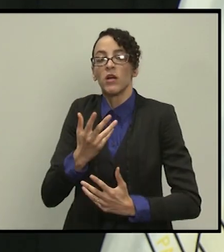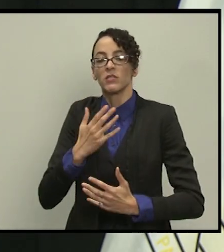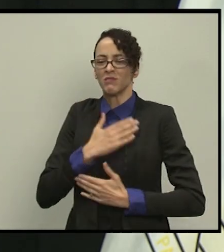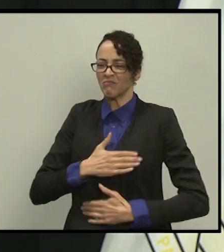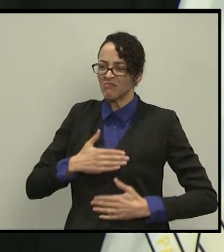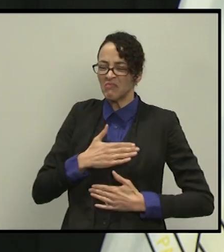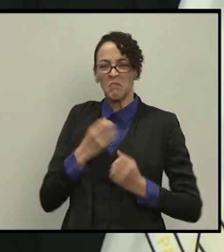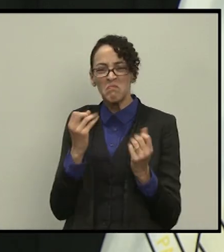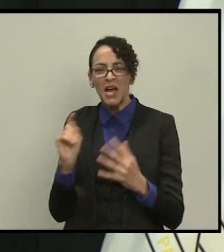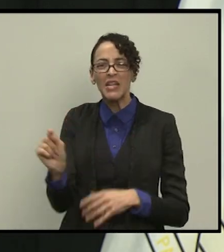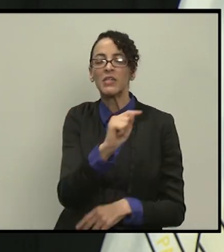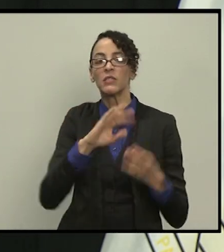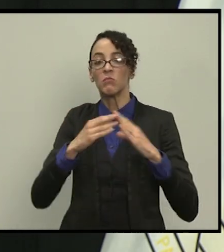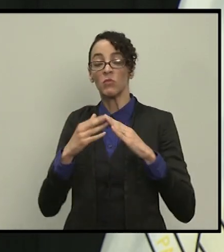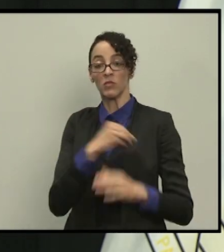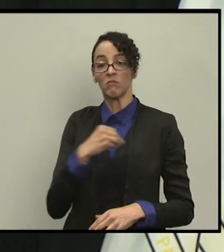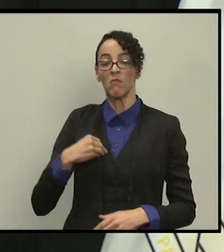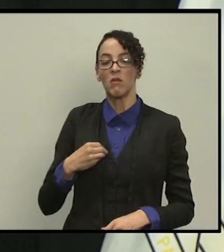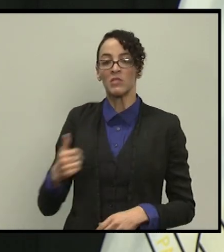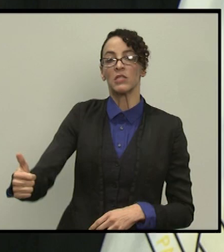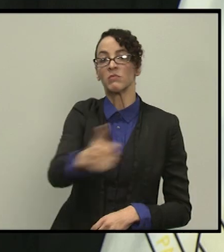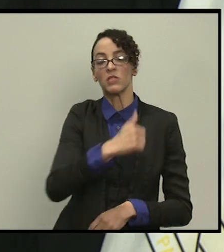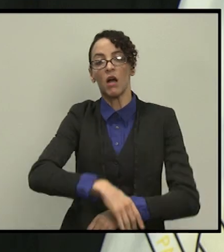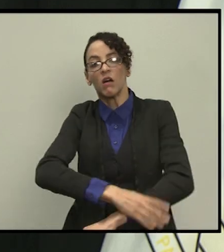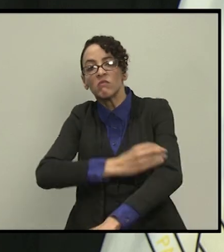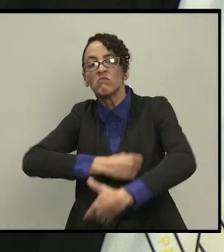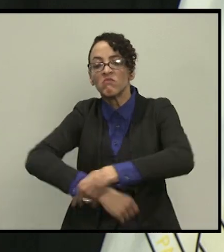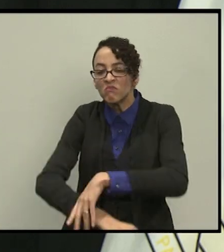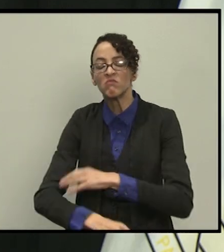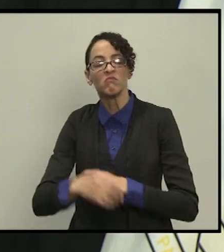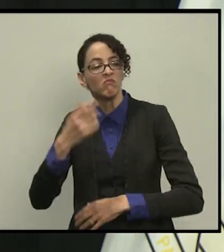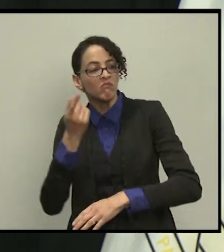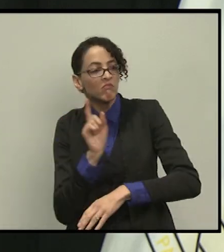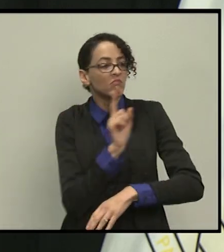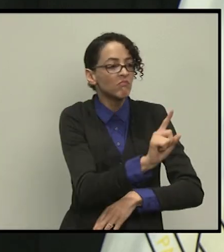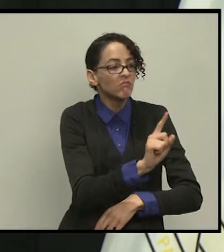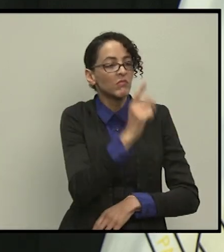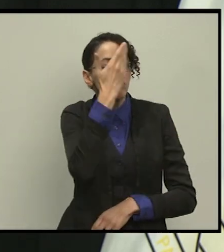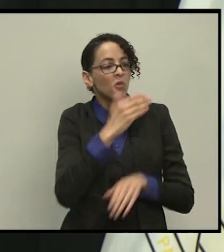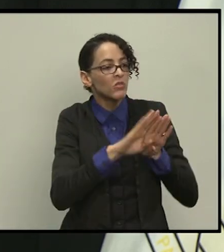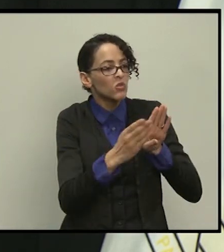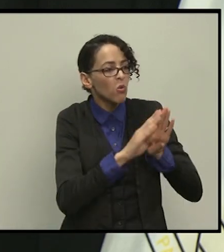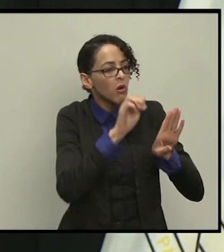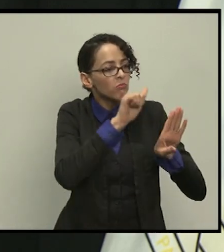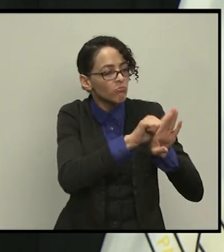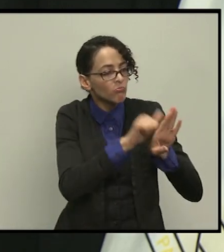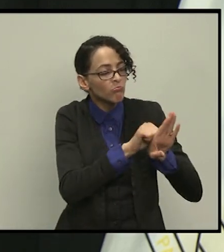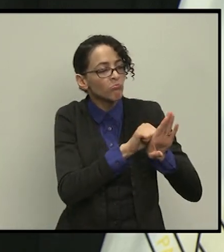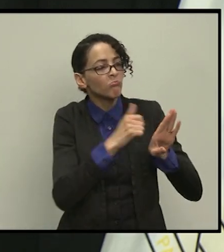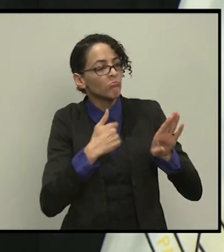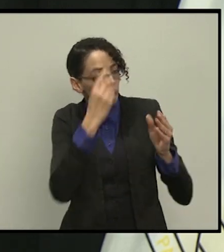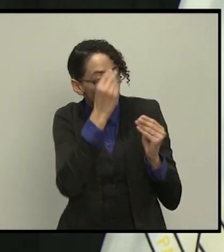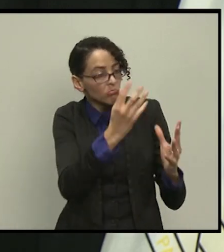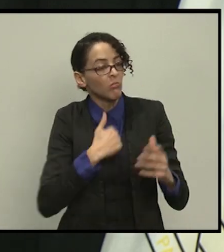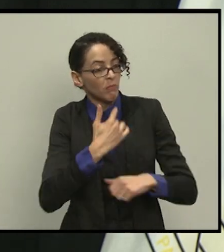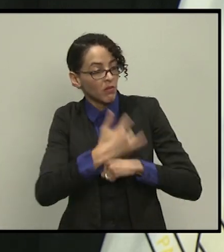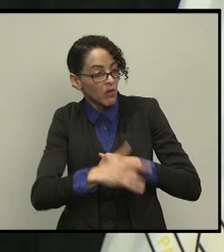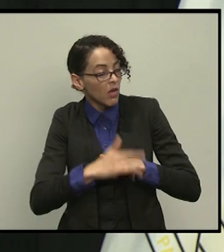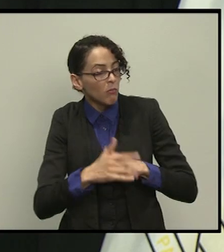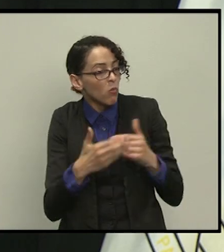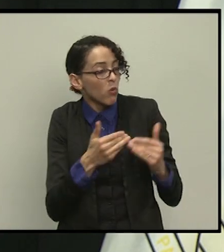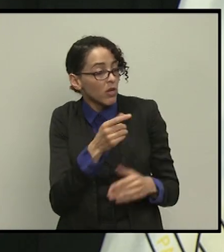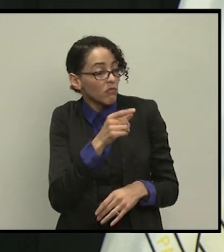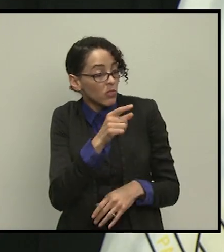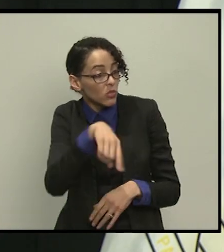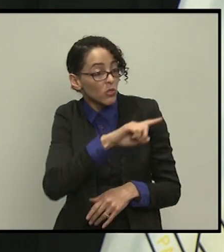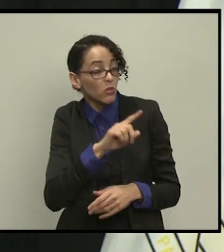upon themselves to knock on doors and reach out to other community members to ask what they might need, especially the people